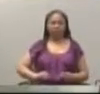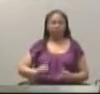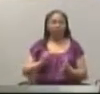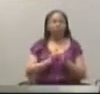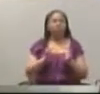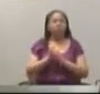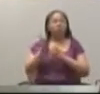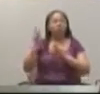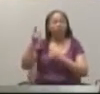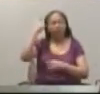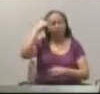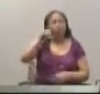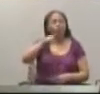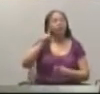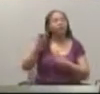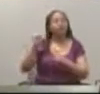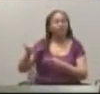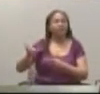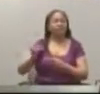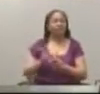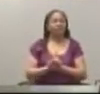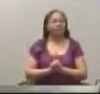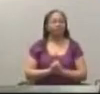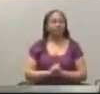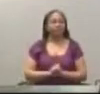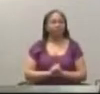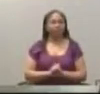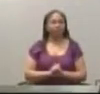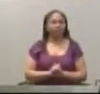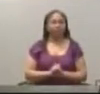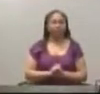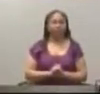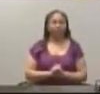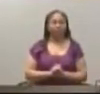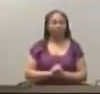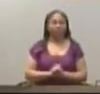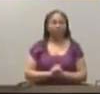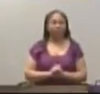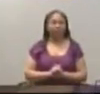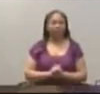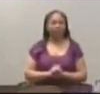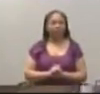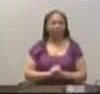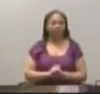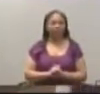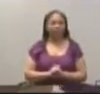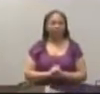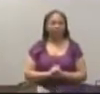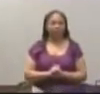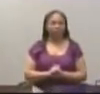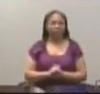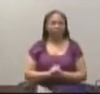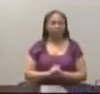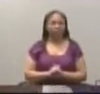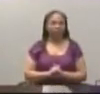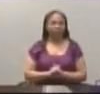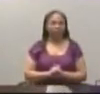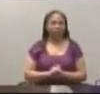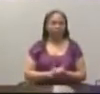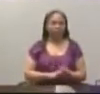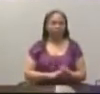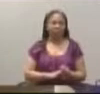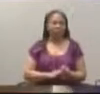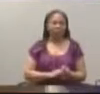the heart that is ready to be transformed, transfixed. Because sometimes we like, sometimes the way we